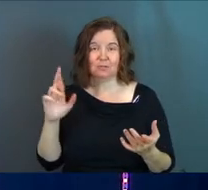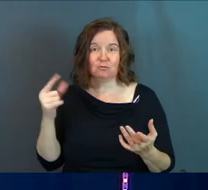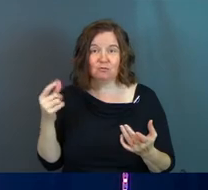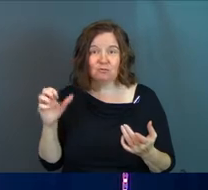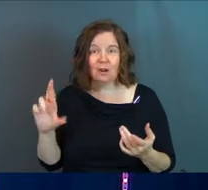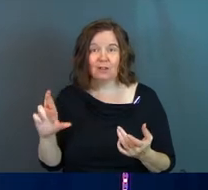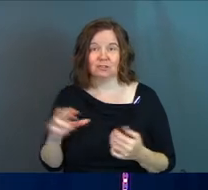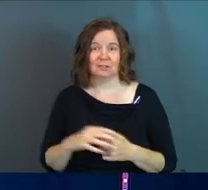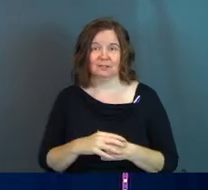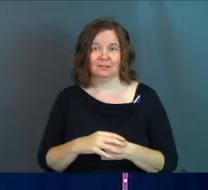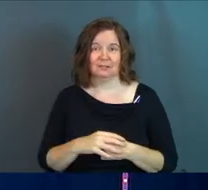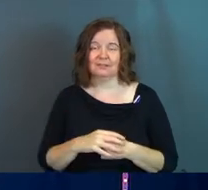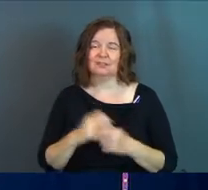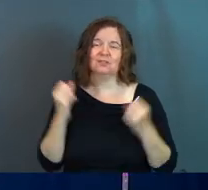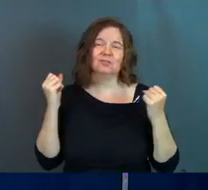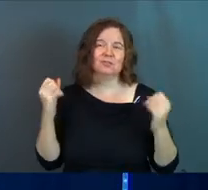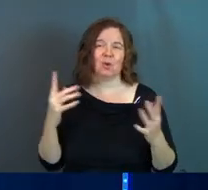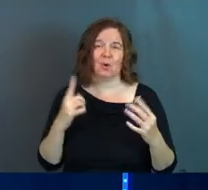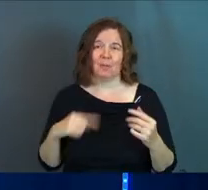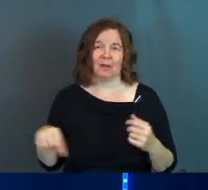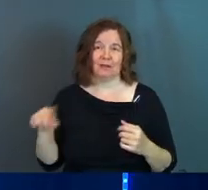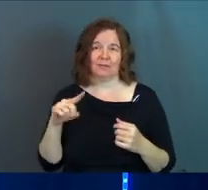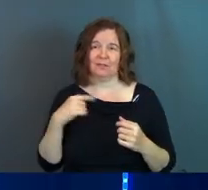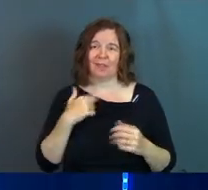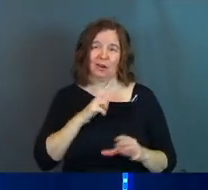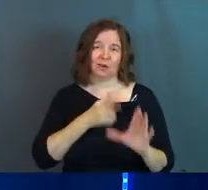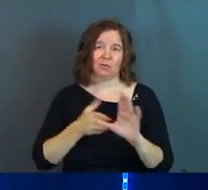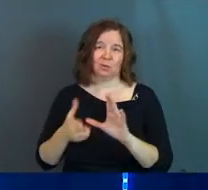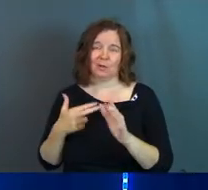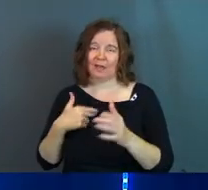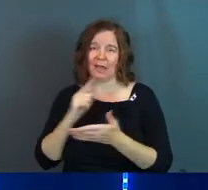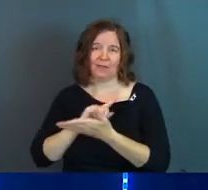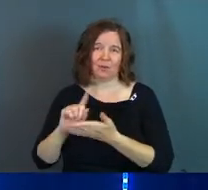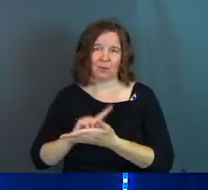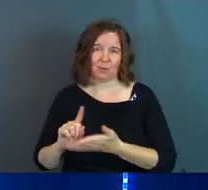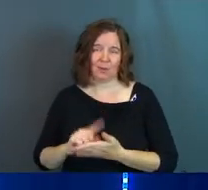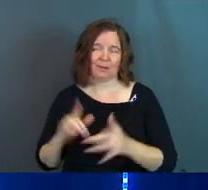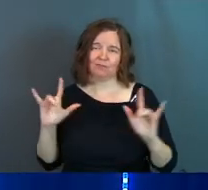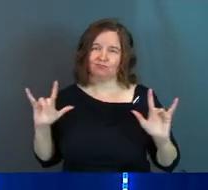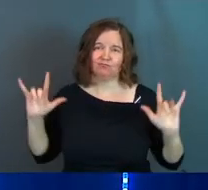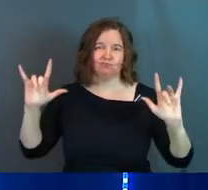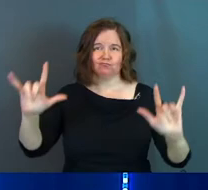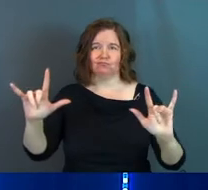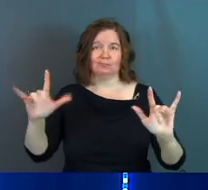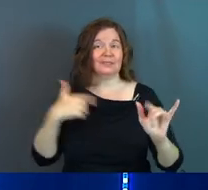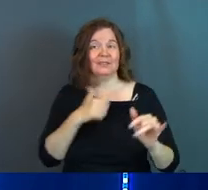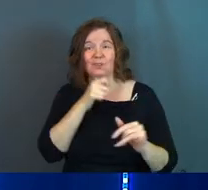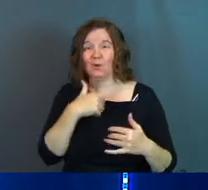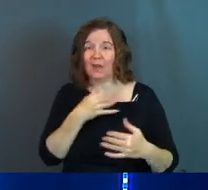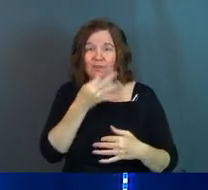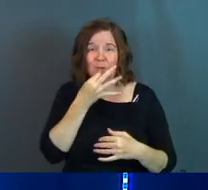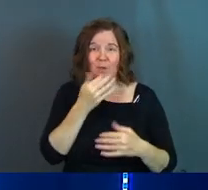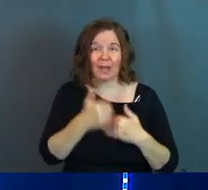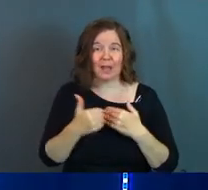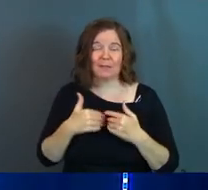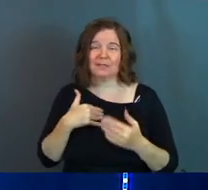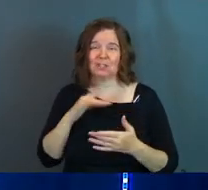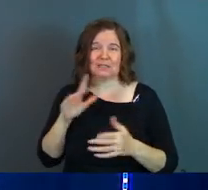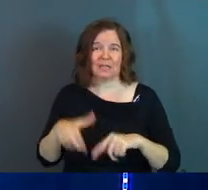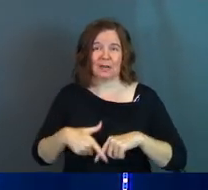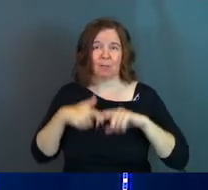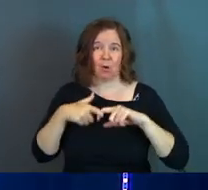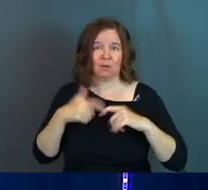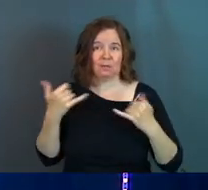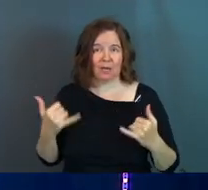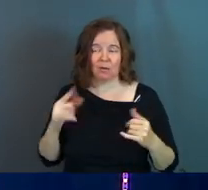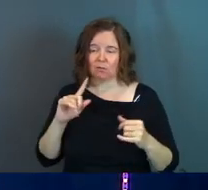Roger. Just so many that are joining us every single week. Love you guys. If you don't have communion elements, just hit pause